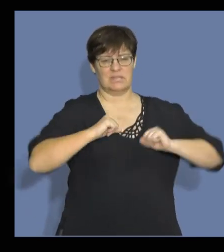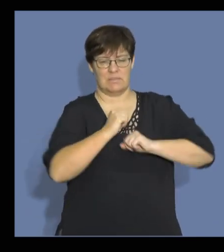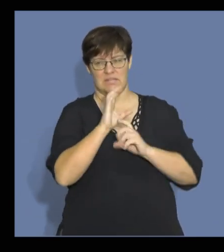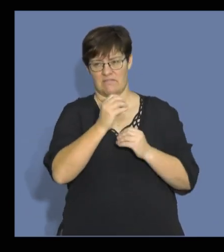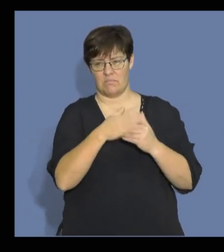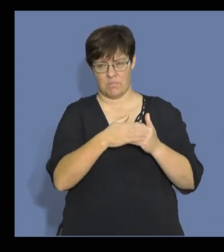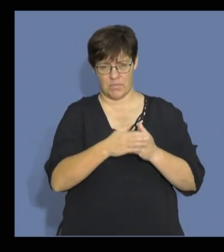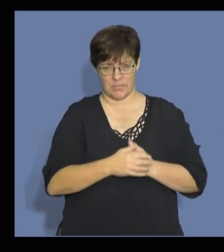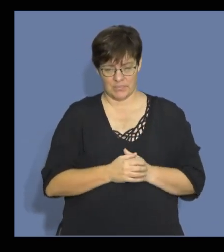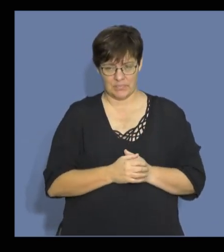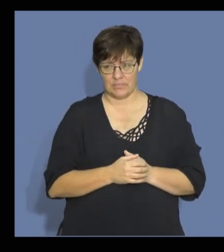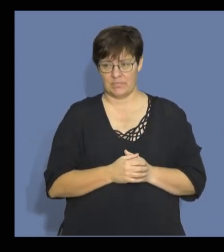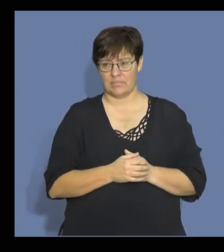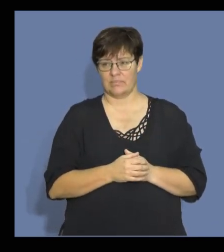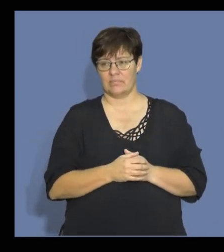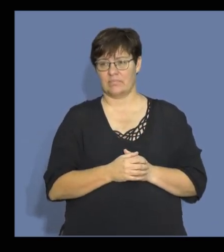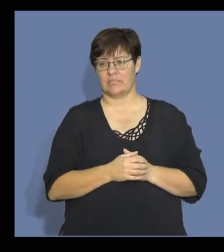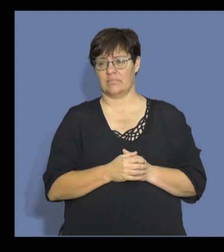space.